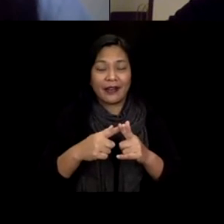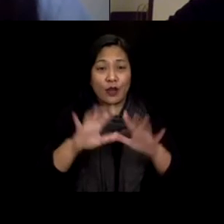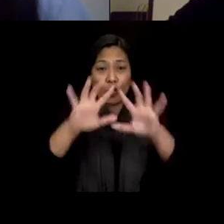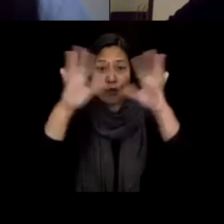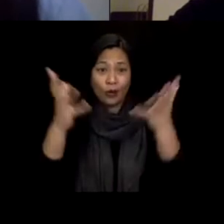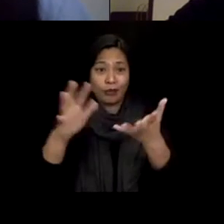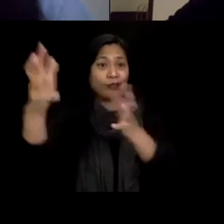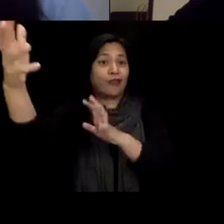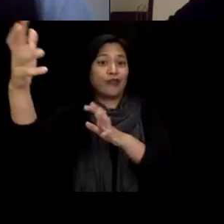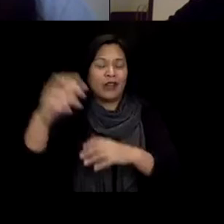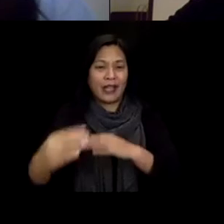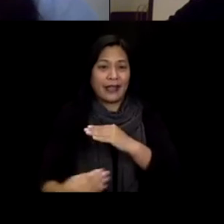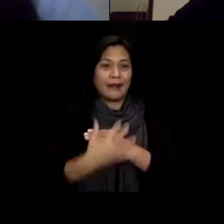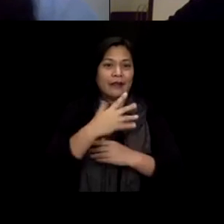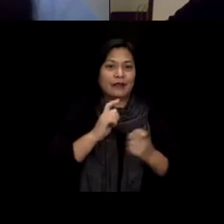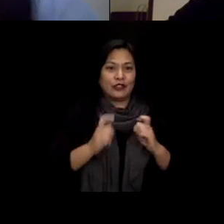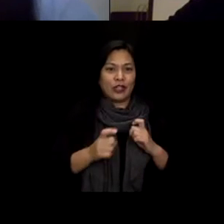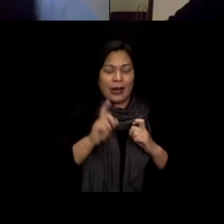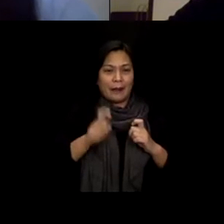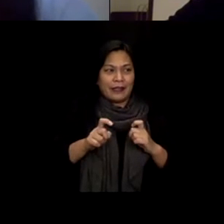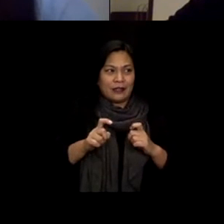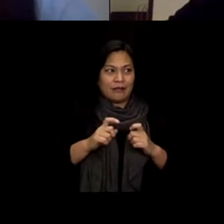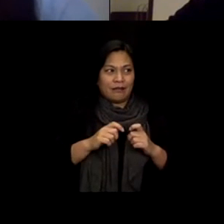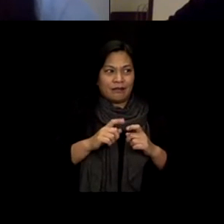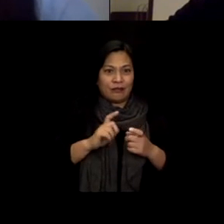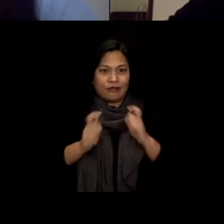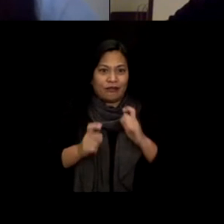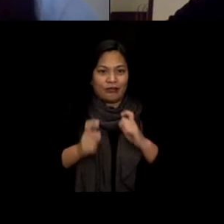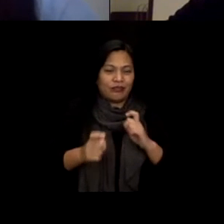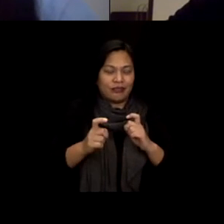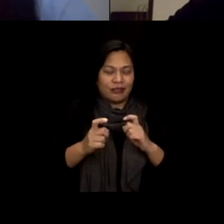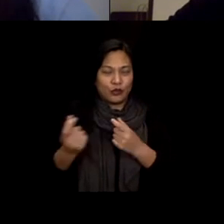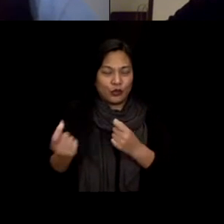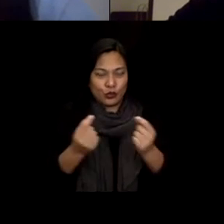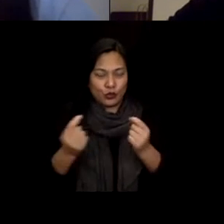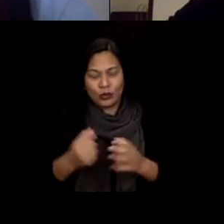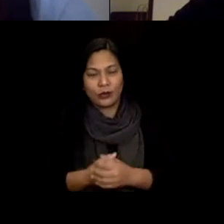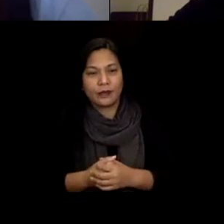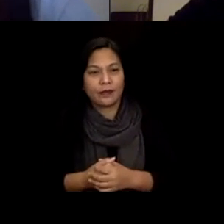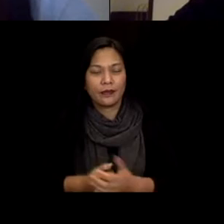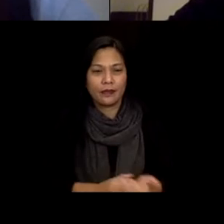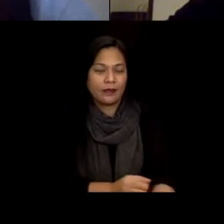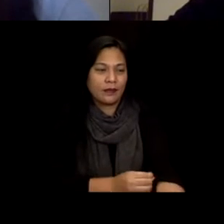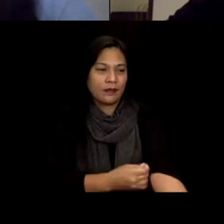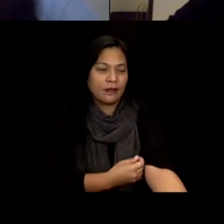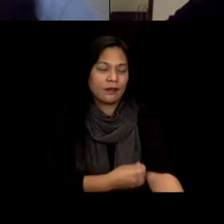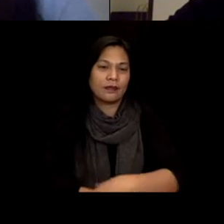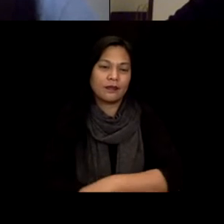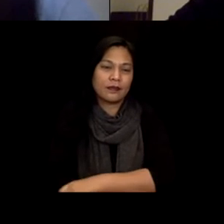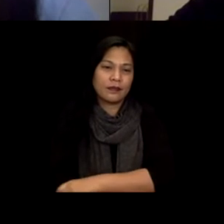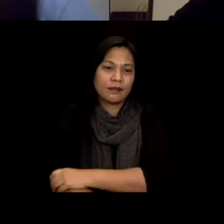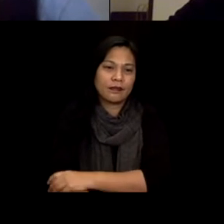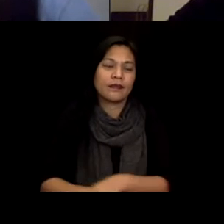script, so to speak. So how does one negotiate